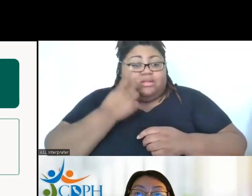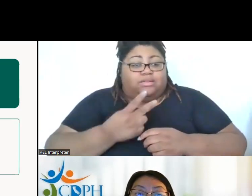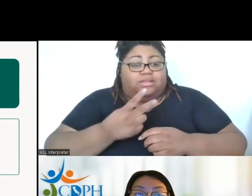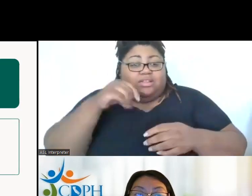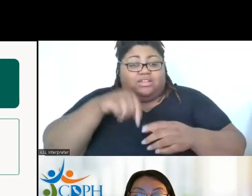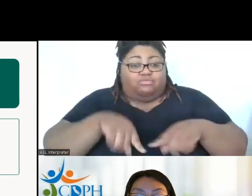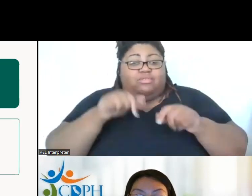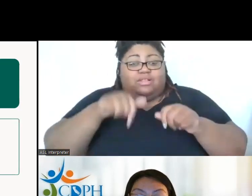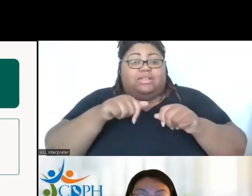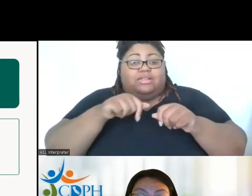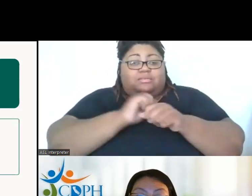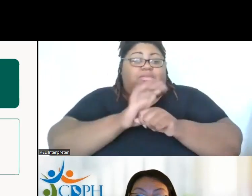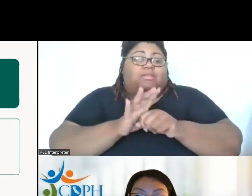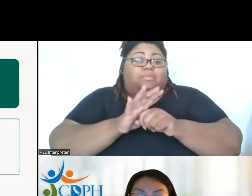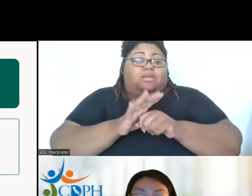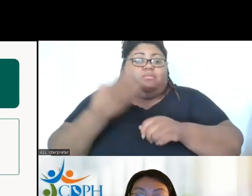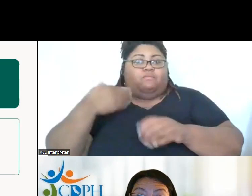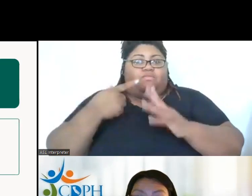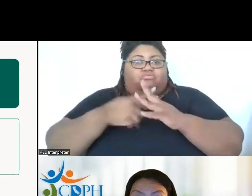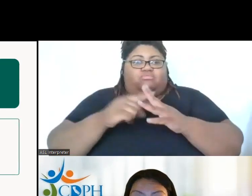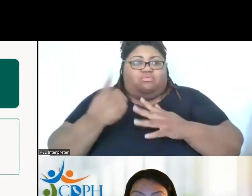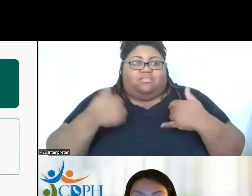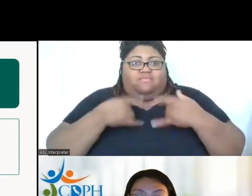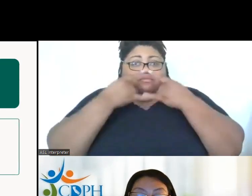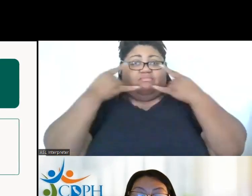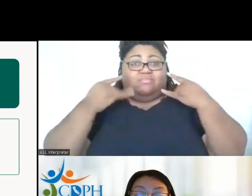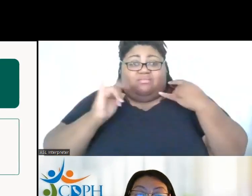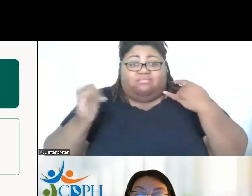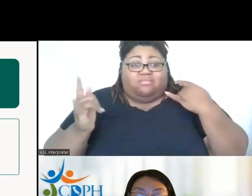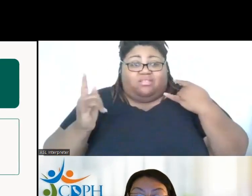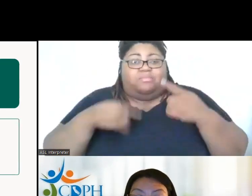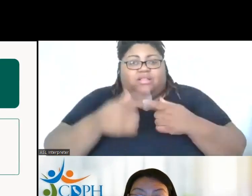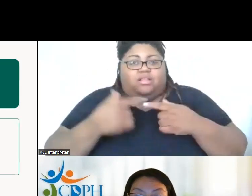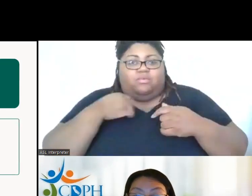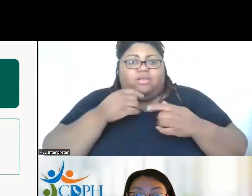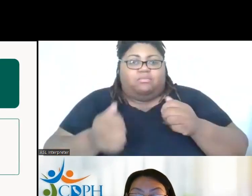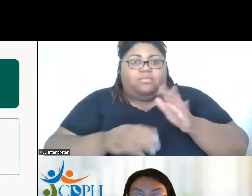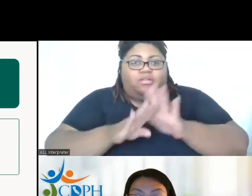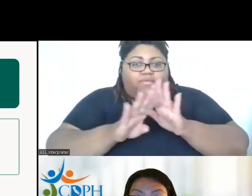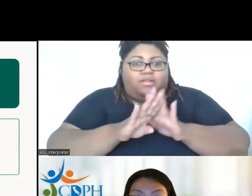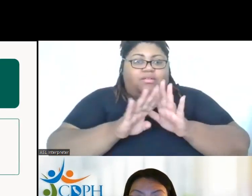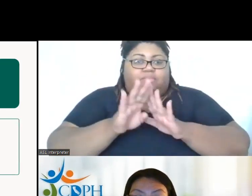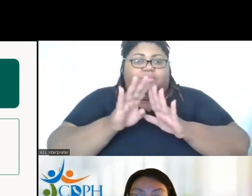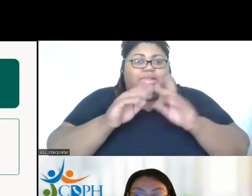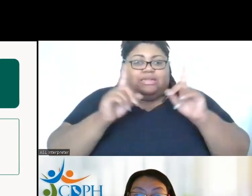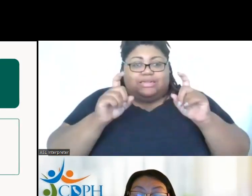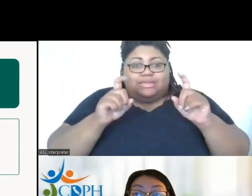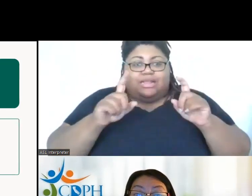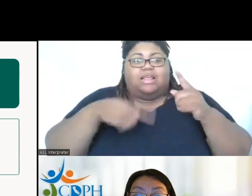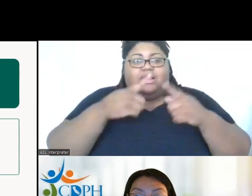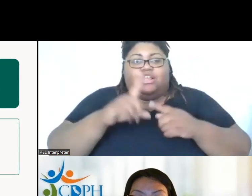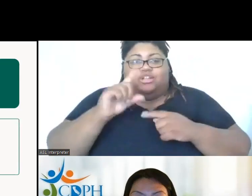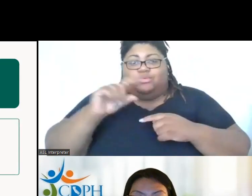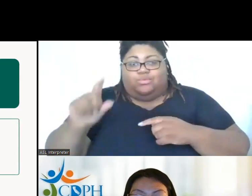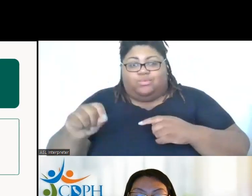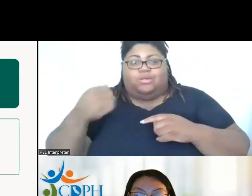And then we developed the science to have more ubiquitous testing. Vaccines came in late 2020, and now